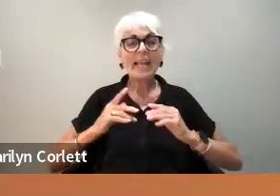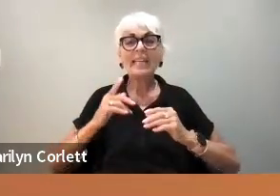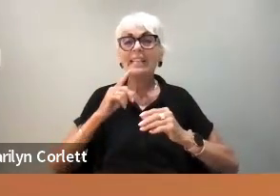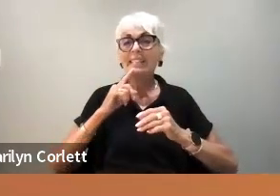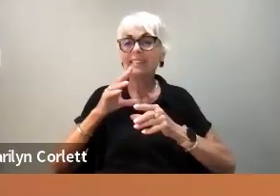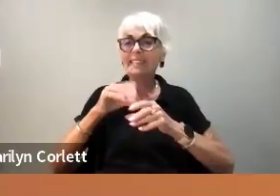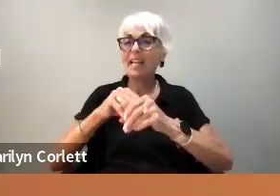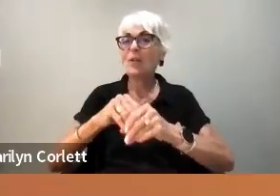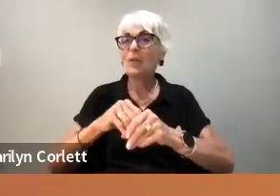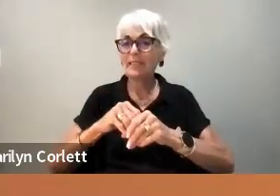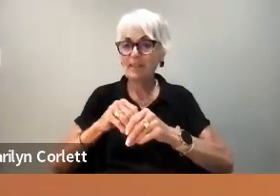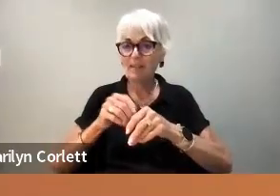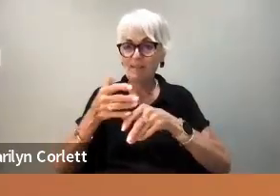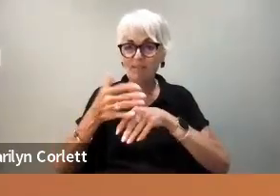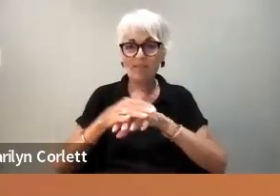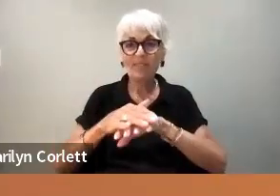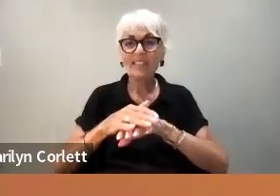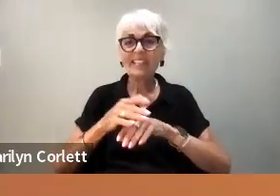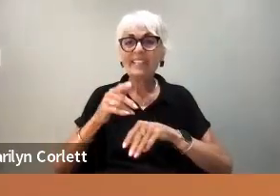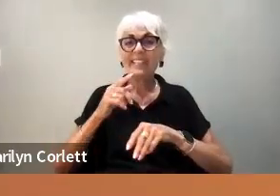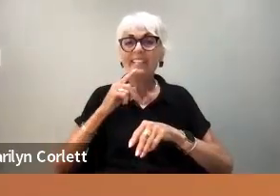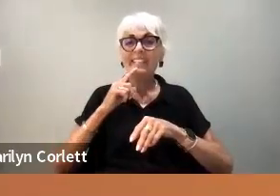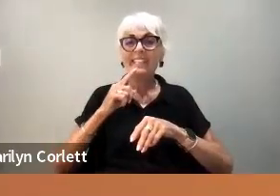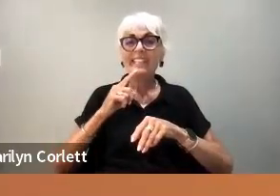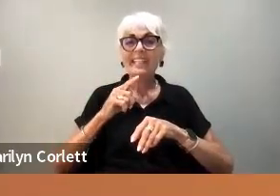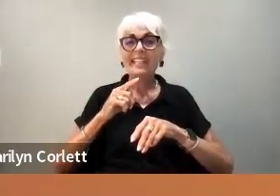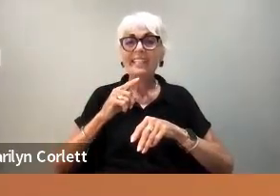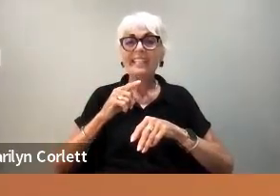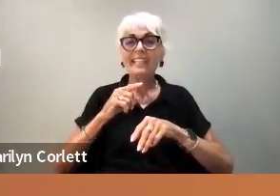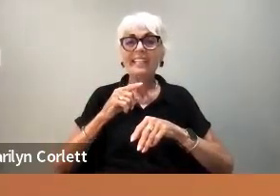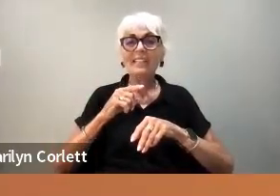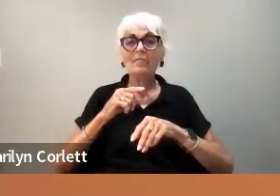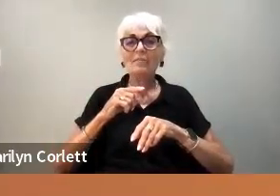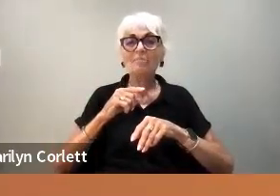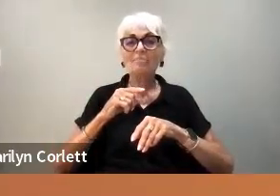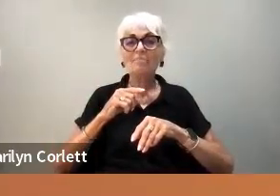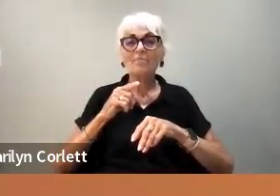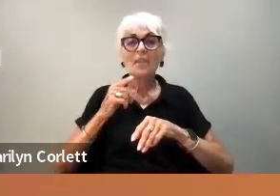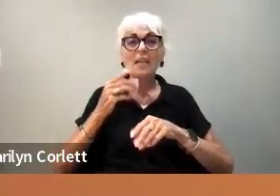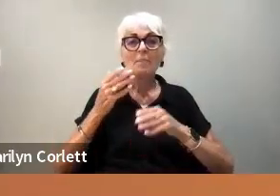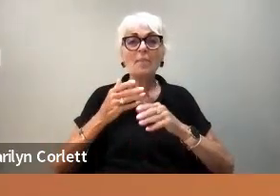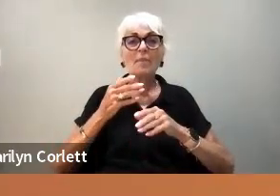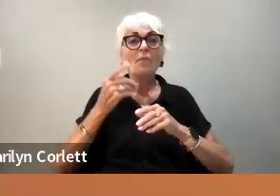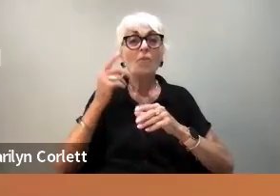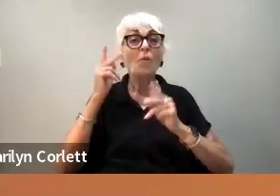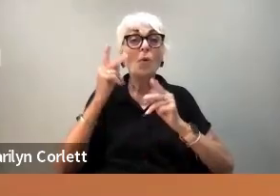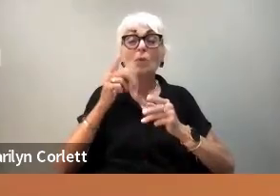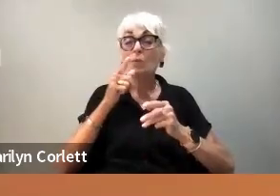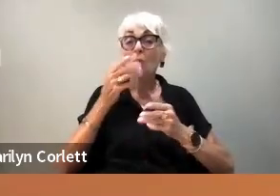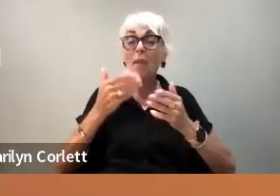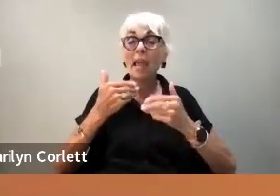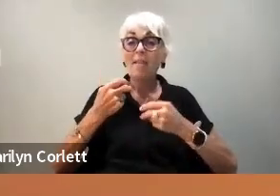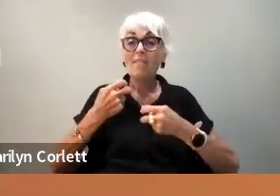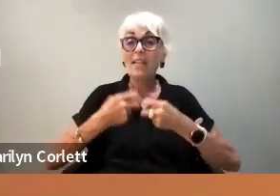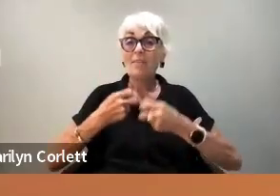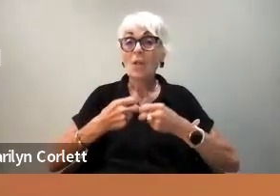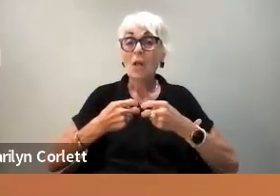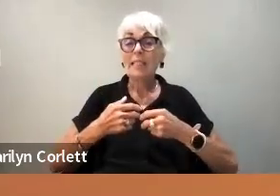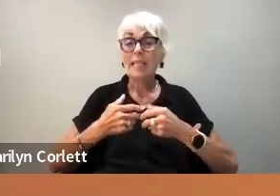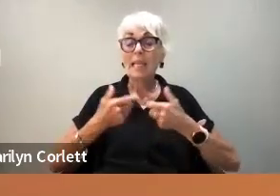inclusive. Um, it's creating folks who might have a difficult time putting on